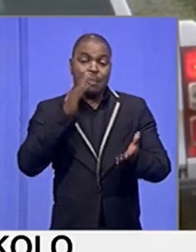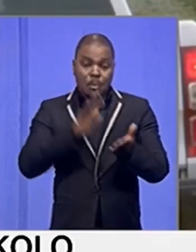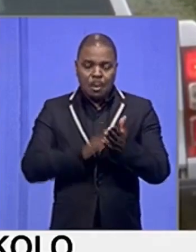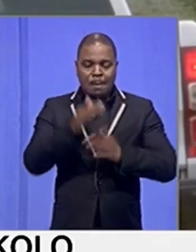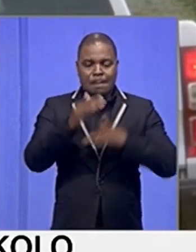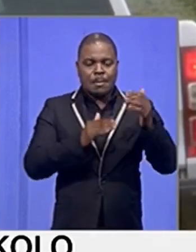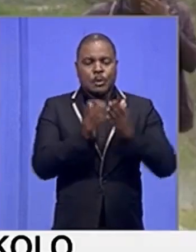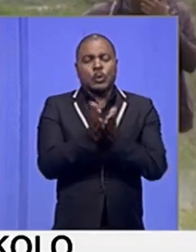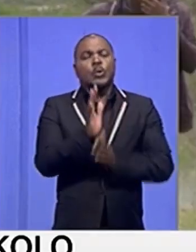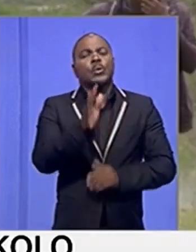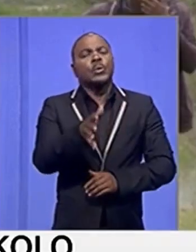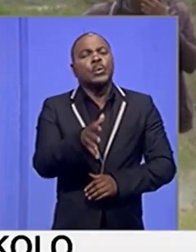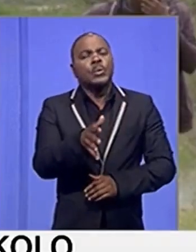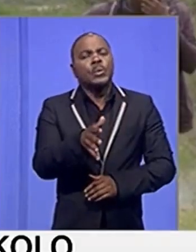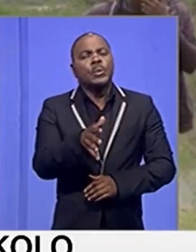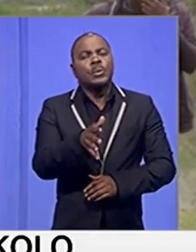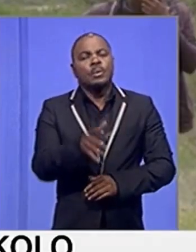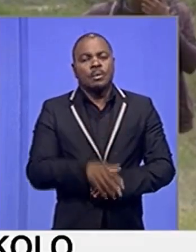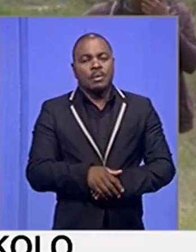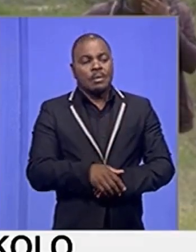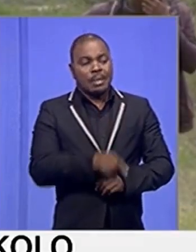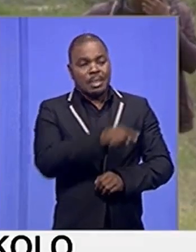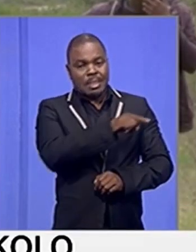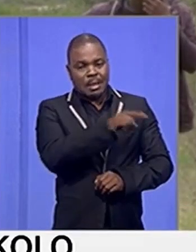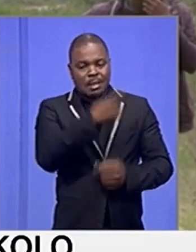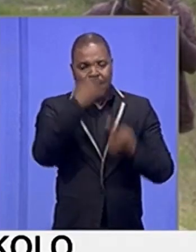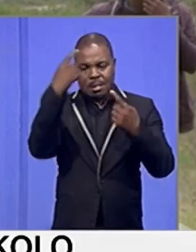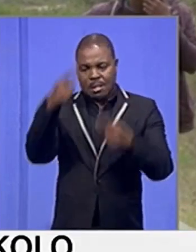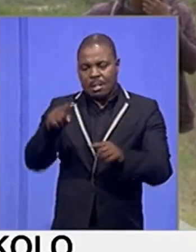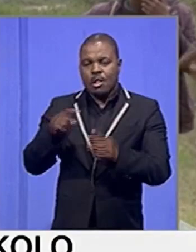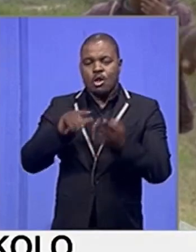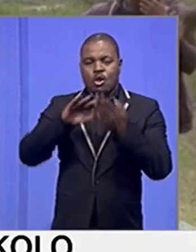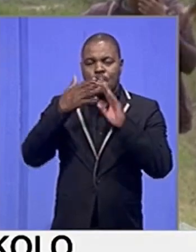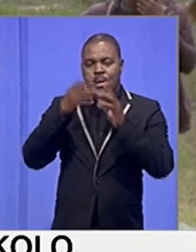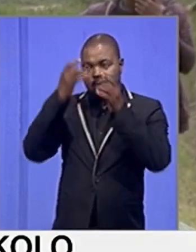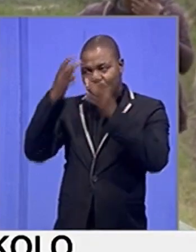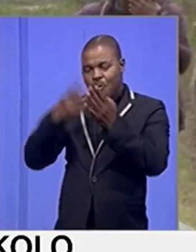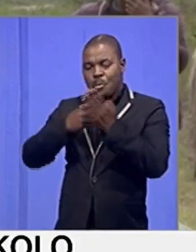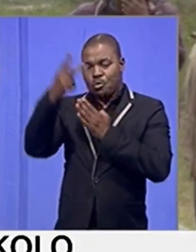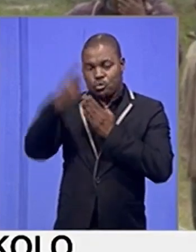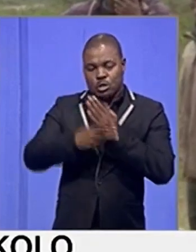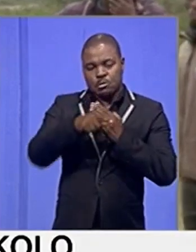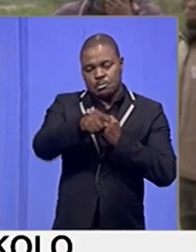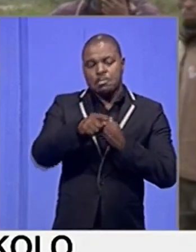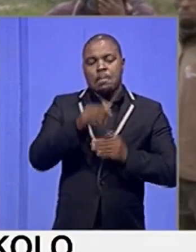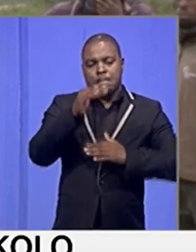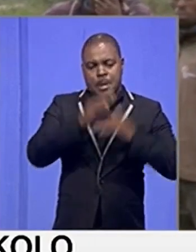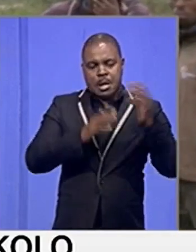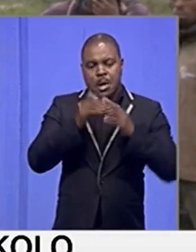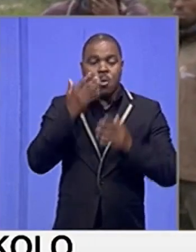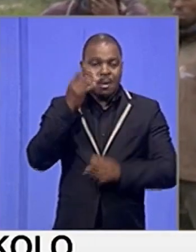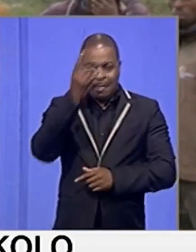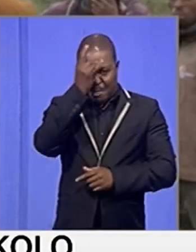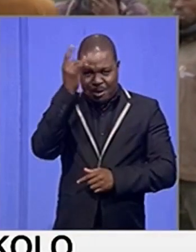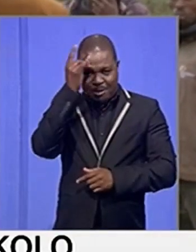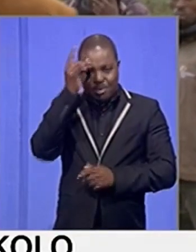school. They came to brief the community about the project to be built around March.